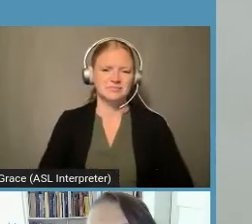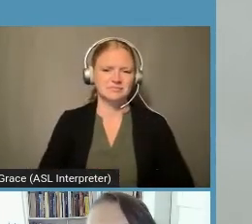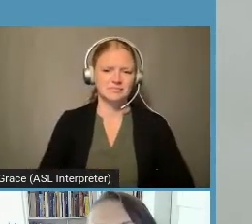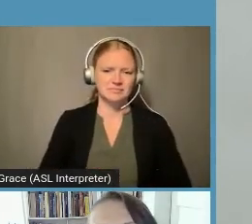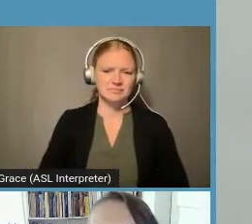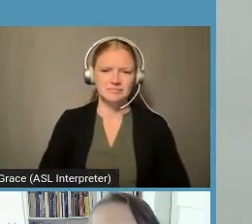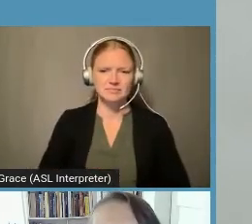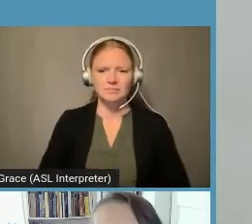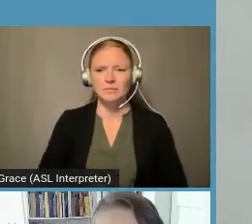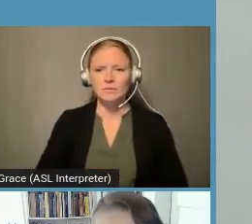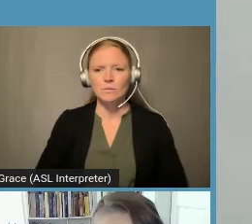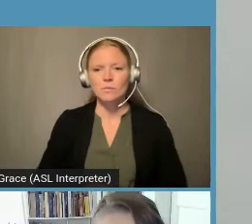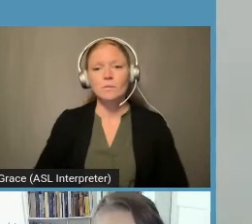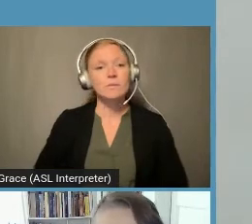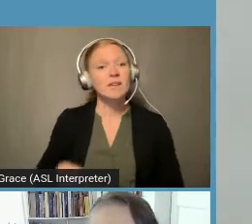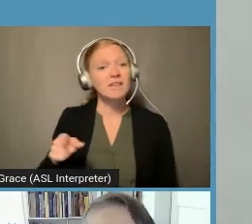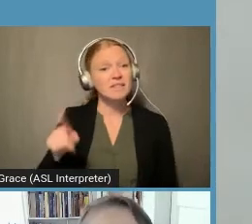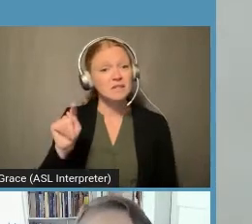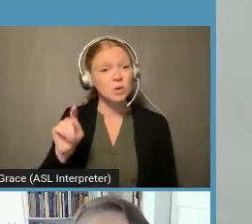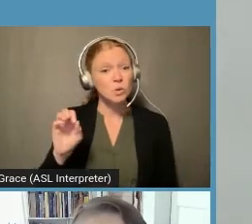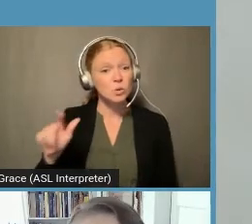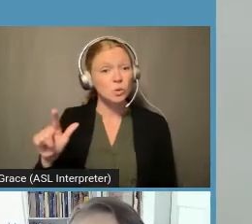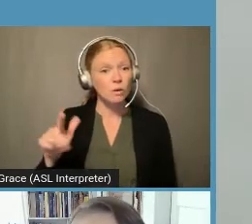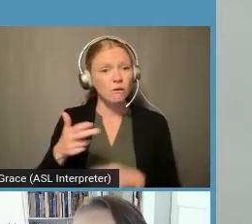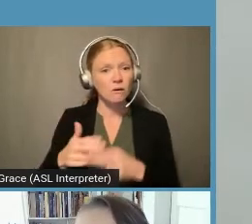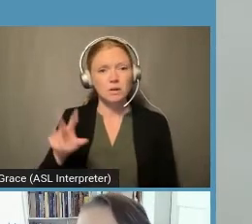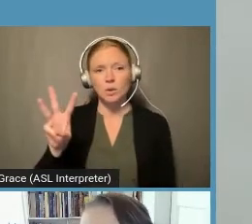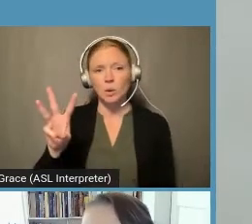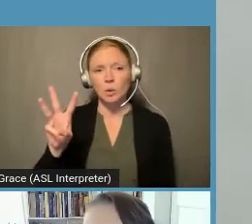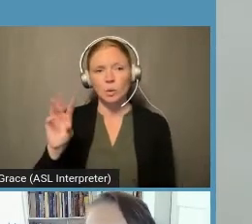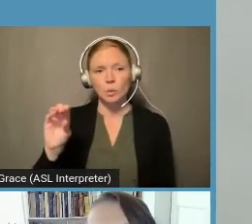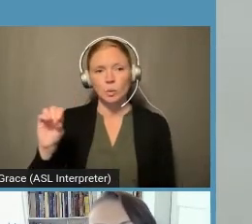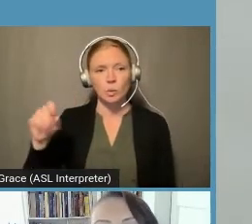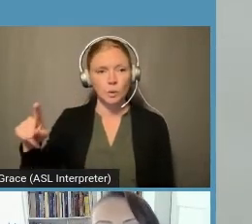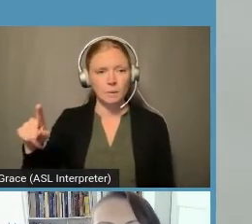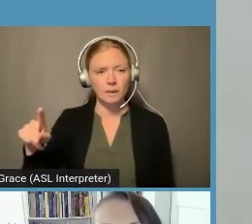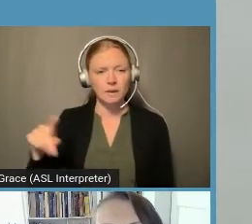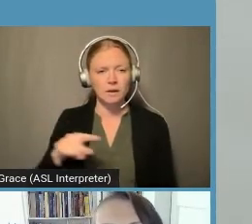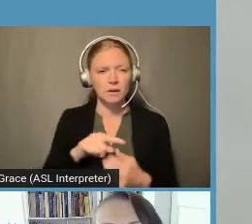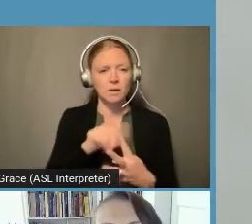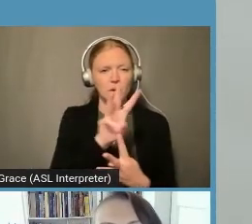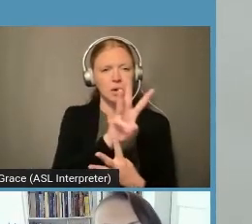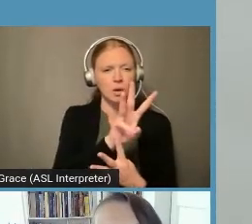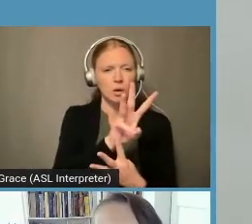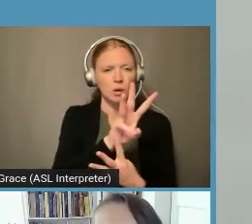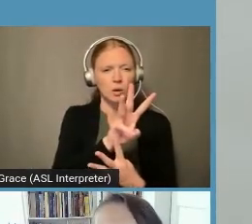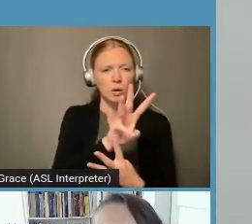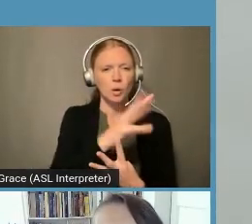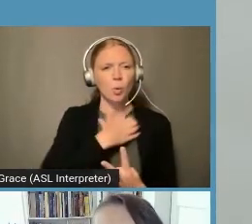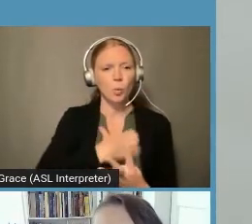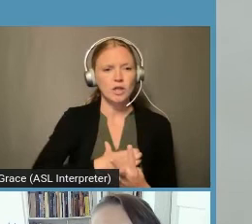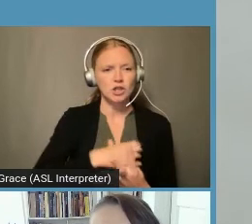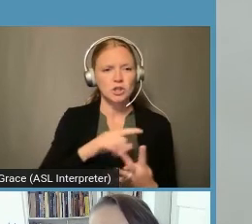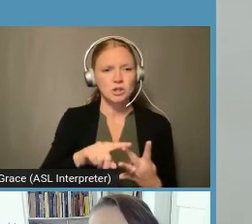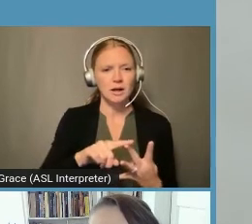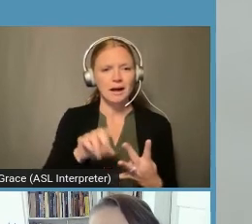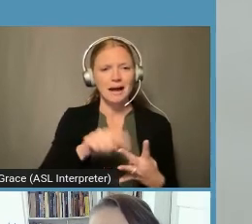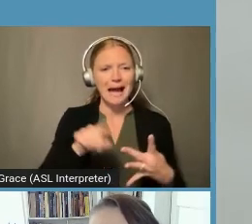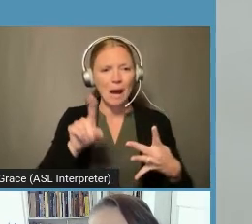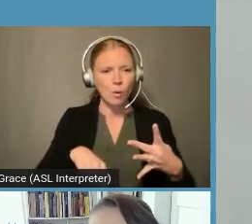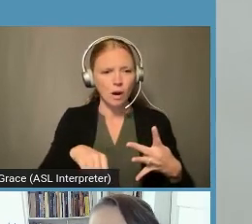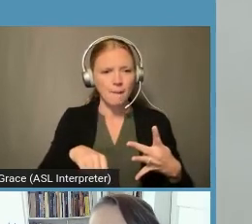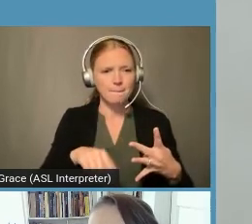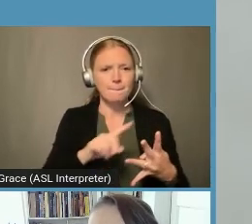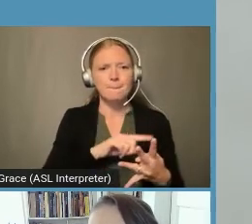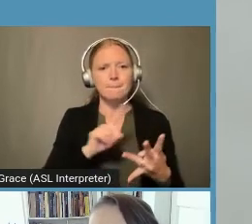is also a link that'll be in the resources related to this session. And Whoop stands for Wish, Outcome, Obstacle,